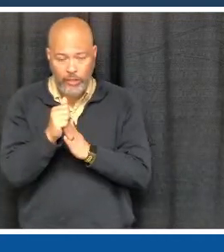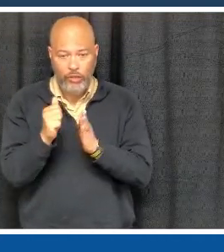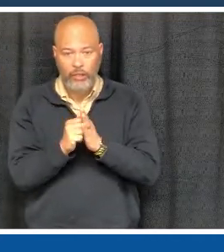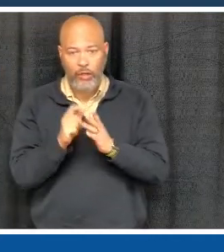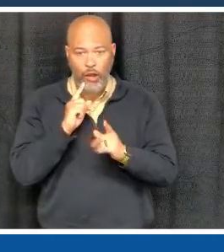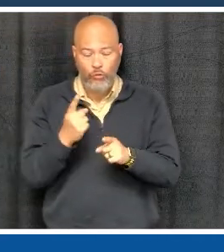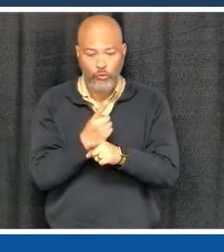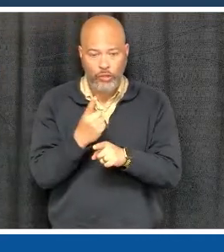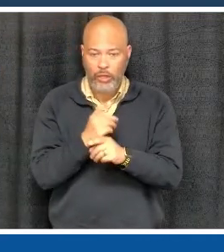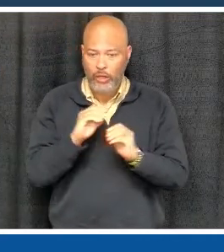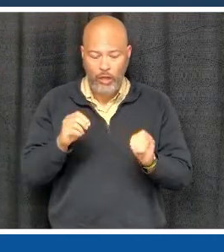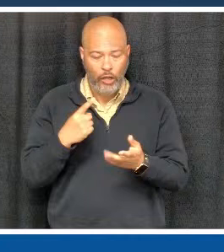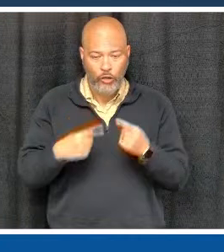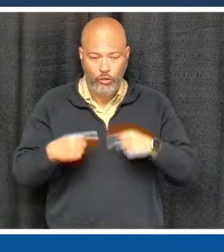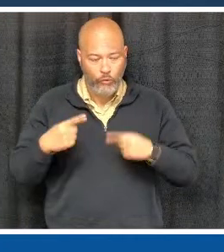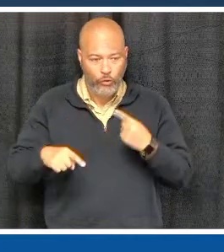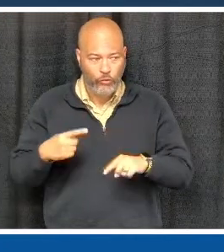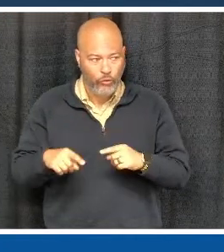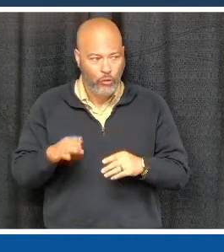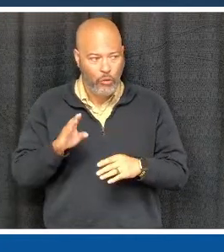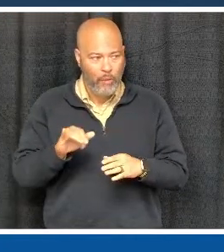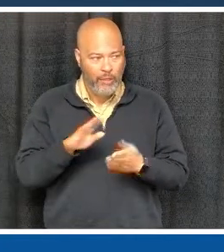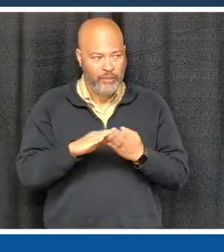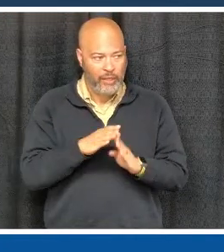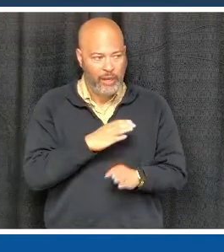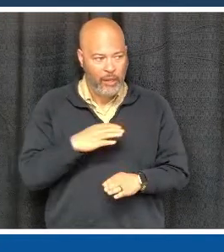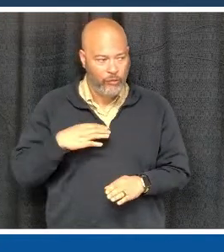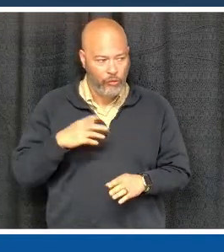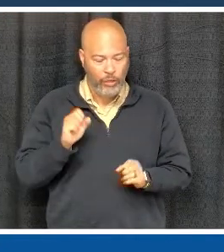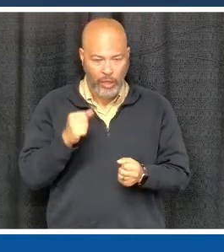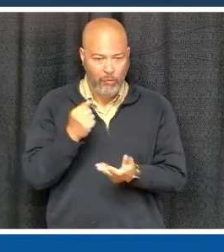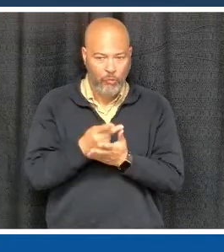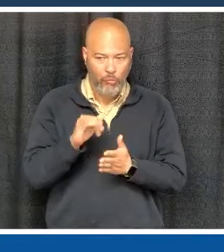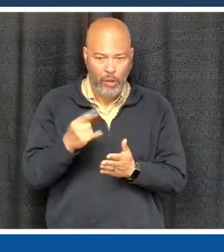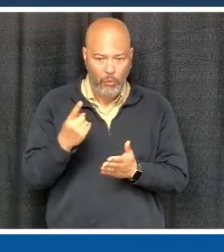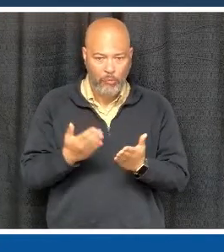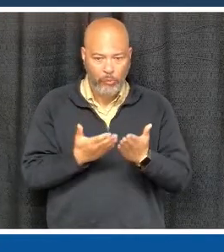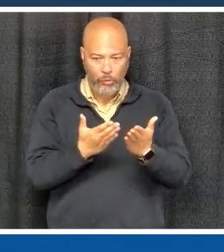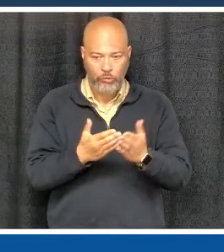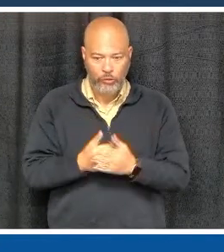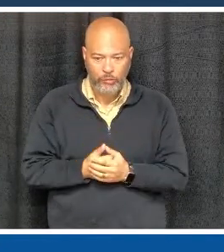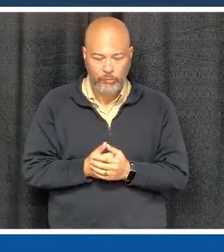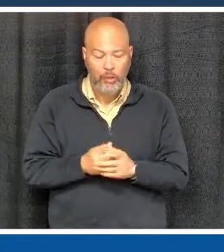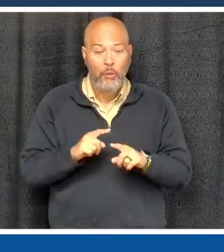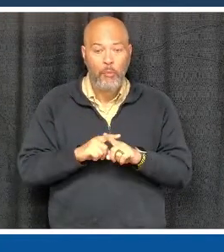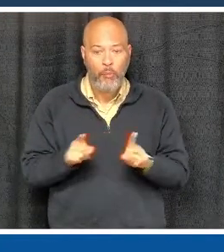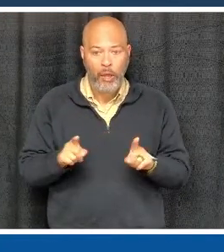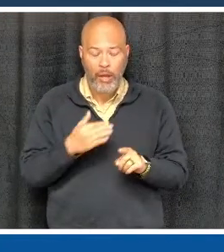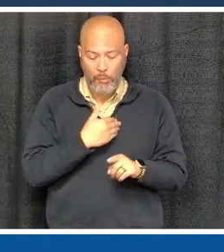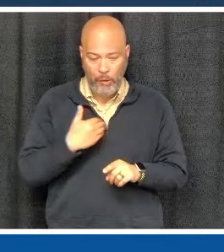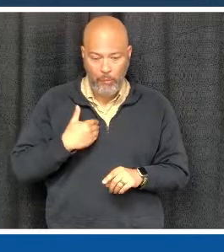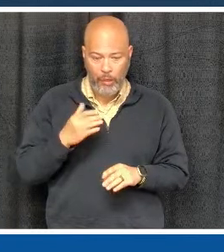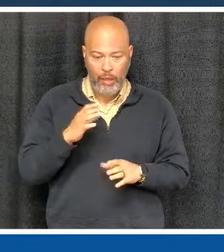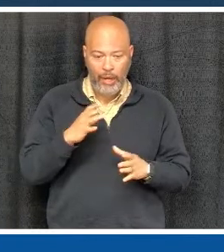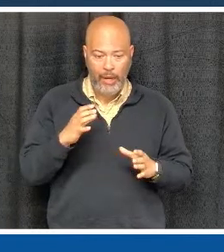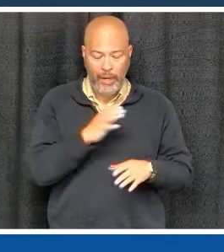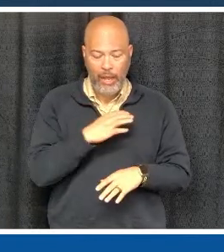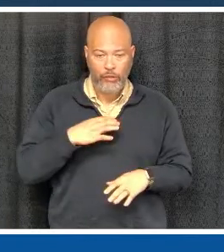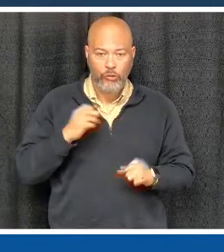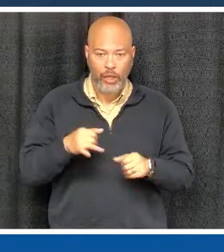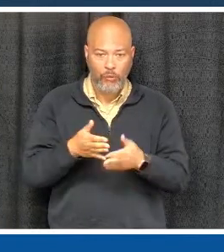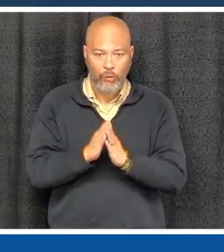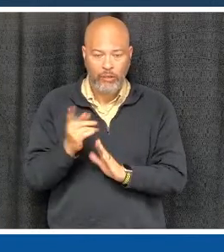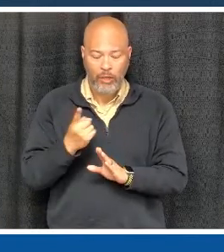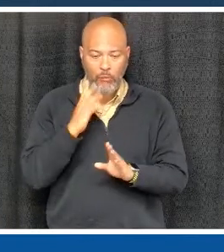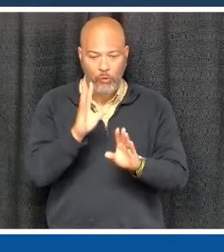to be routine and non-controversial by the council and may be approved by one motion. However, a member of the council may request that an item